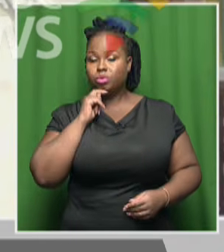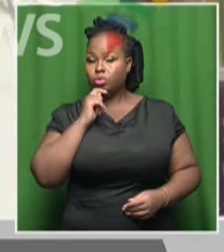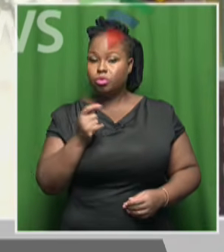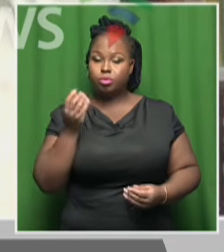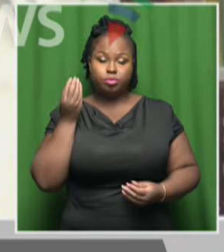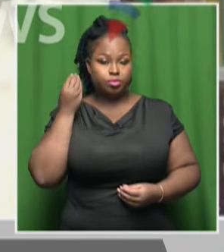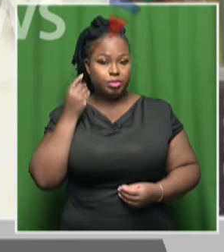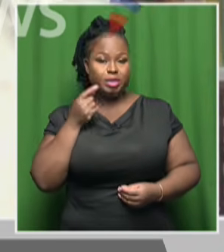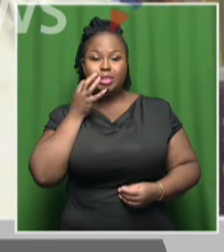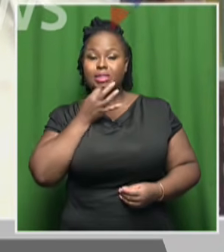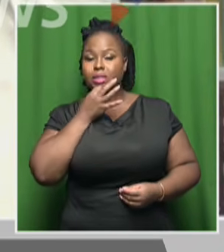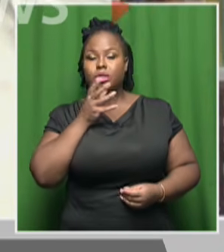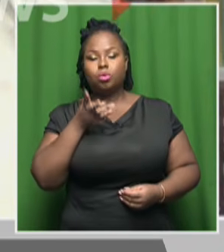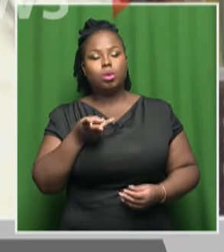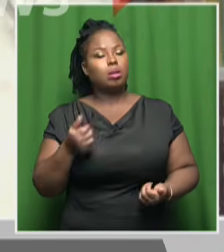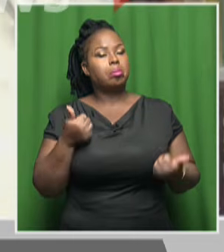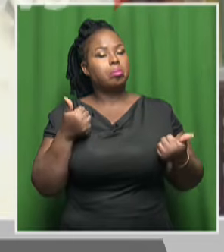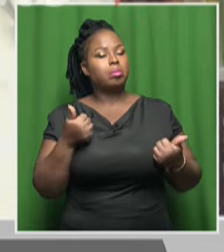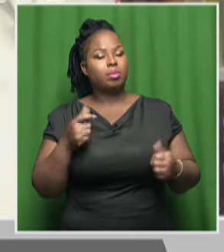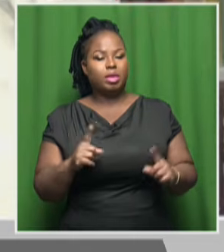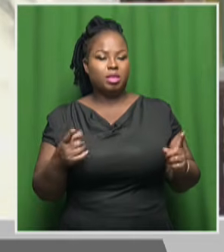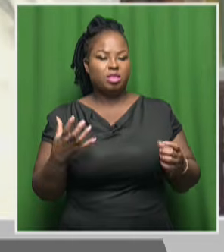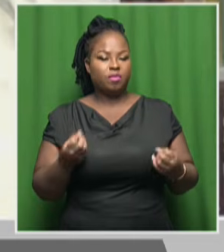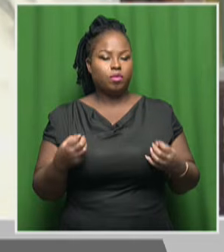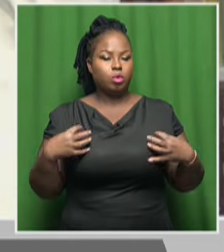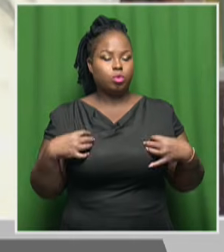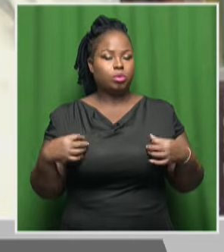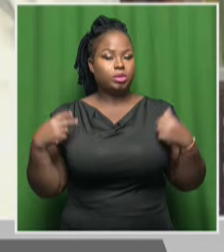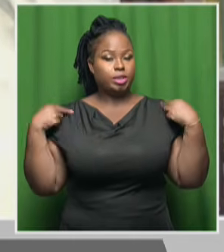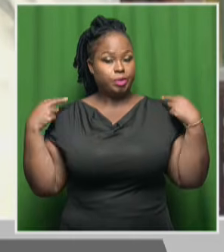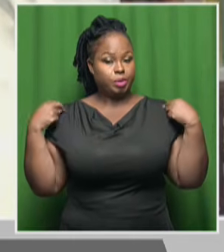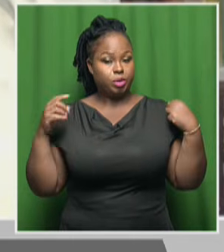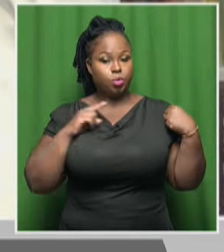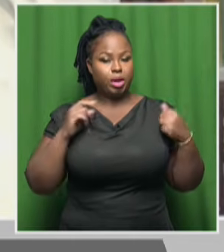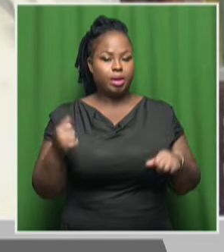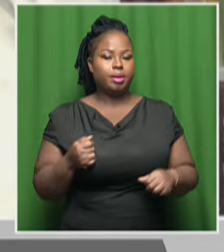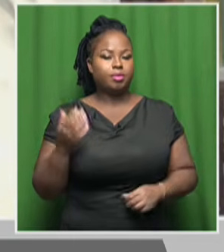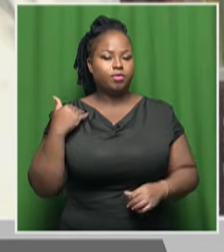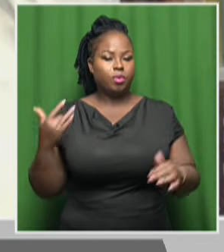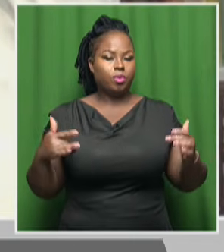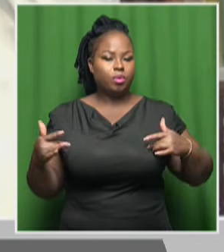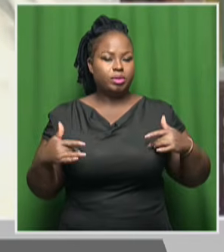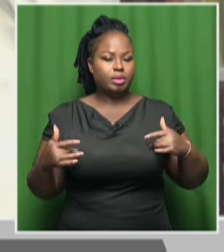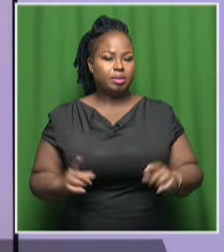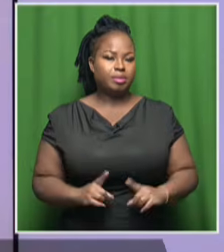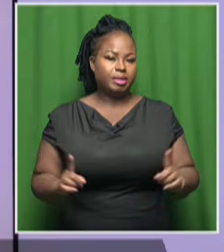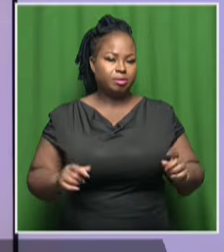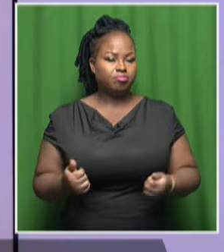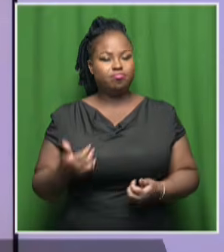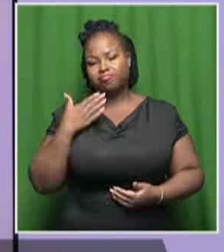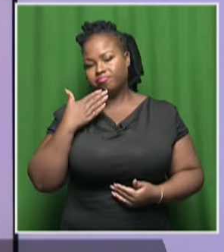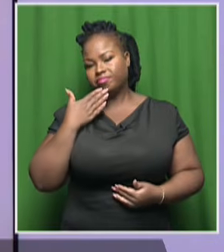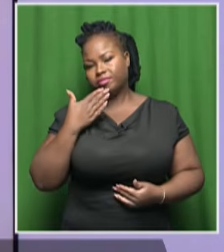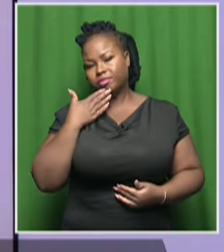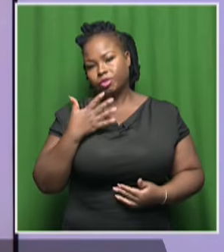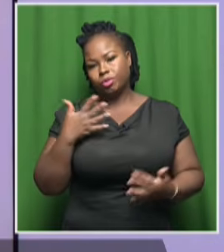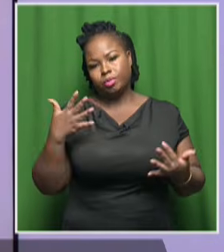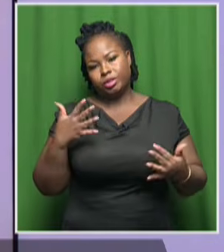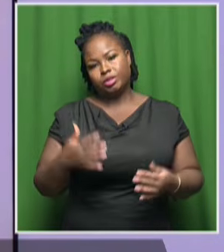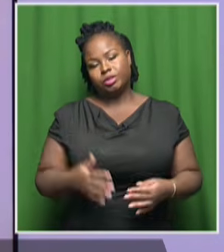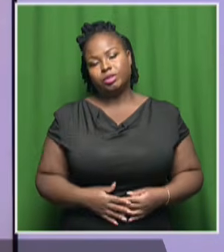detail, it's been promised that it will be good, but I imagine he's got his own security as well, because that was his greatest concern. But good enough, we have to leave it there. Thank you so much